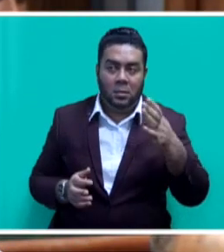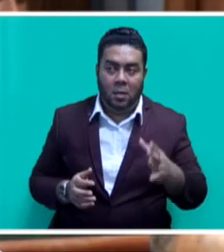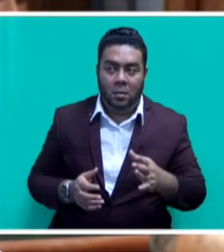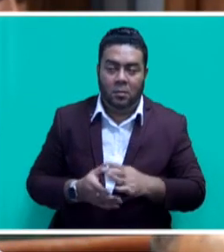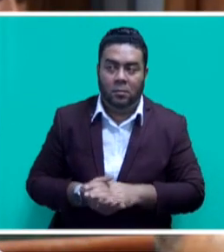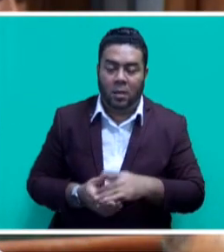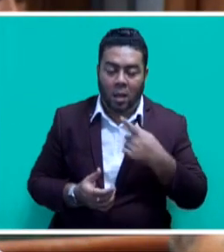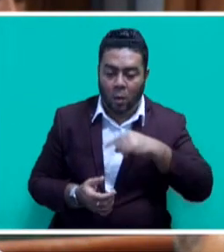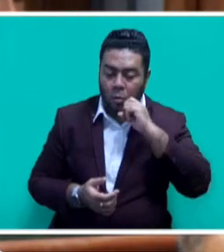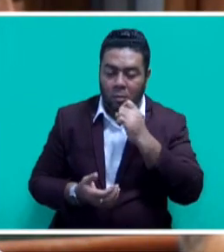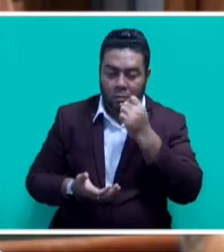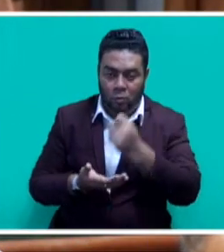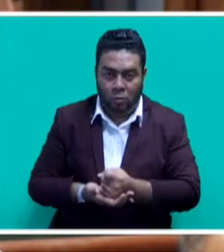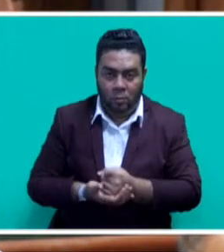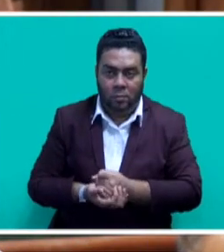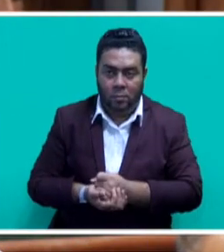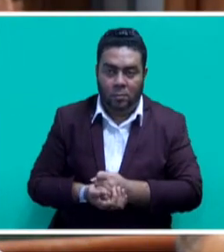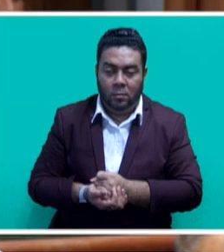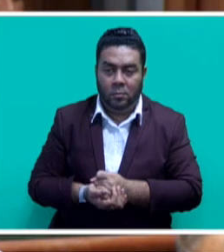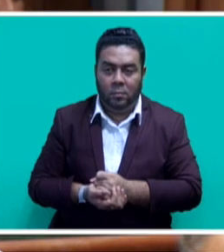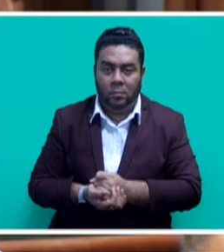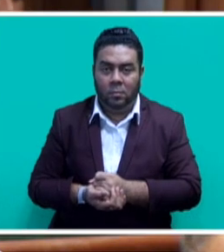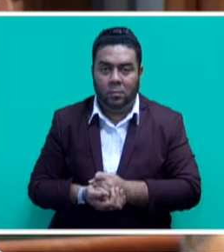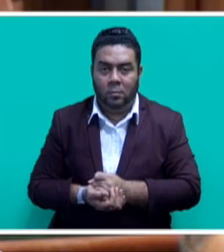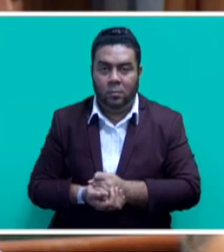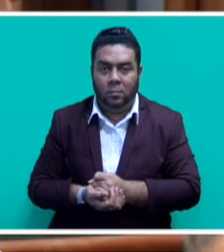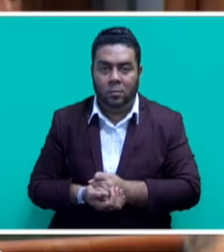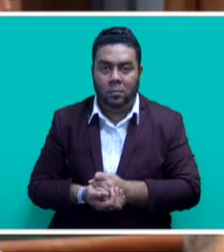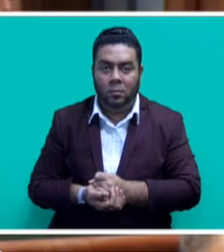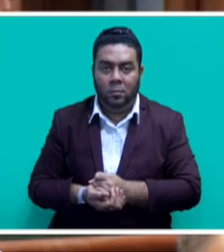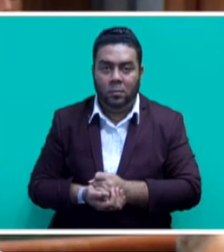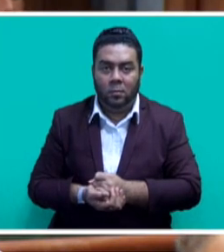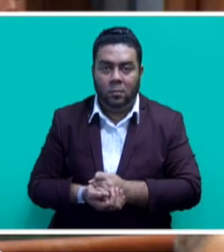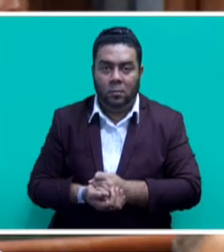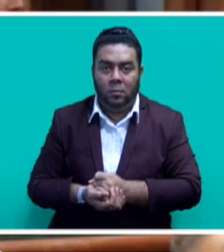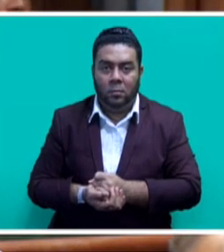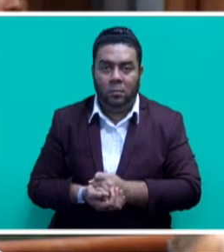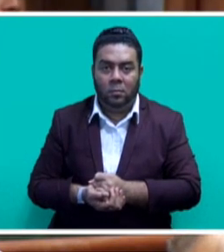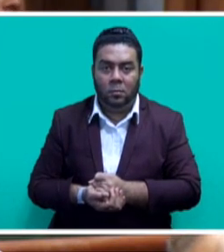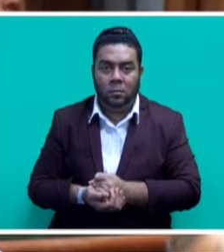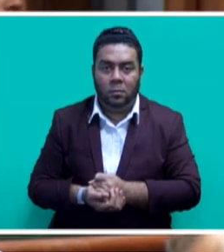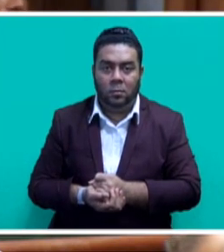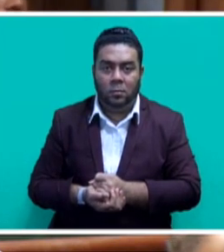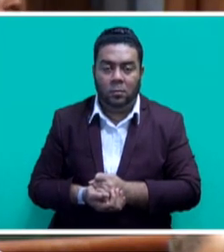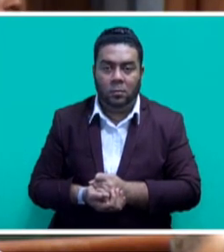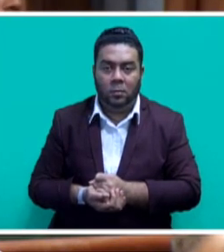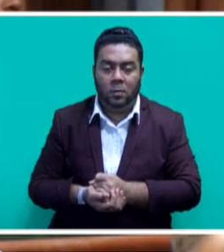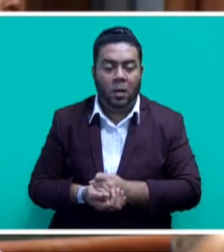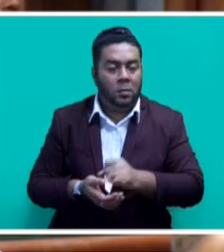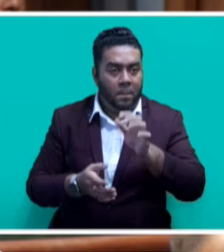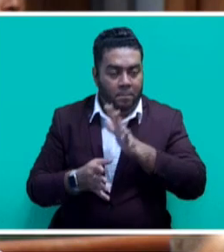I will ensure that the private sector is engaged as much as